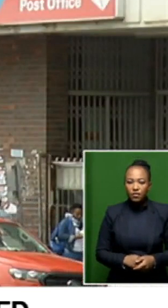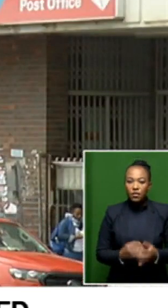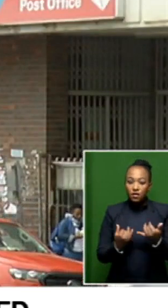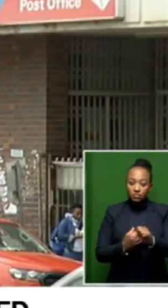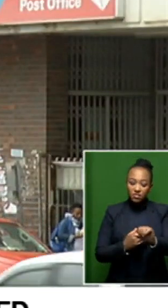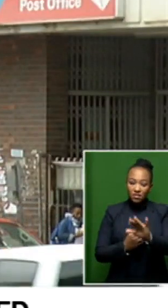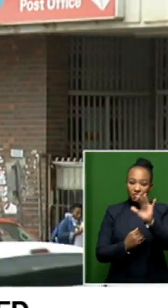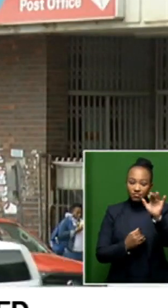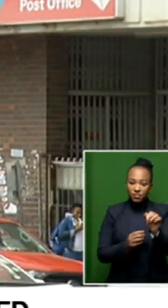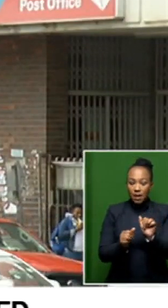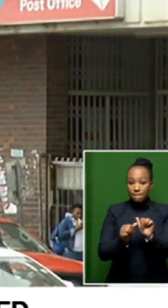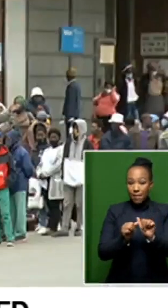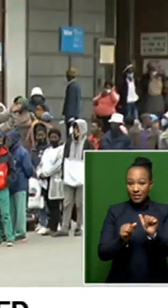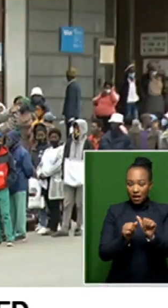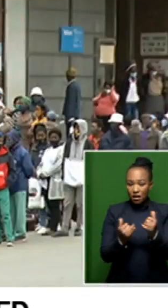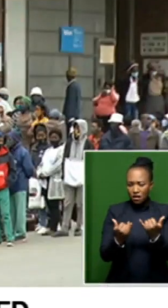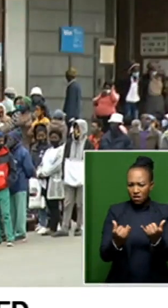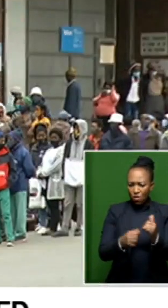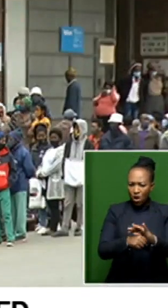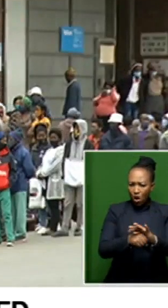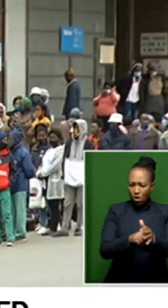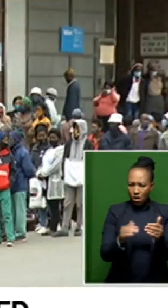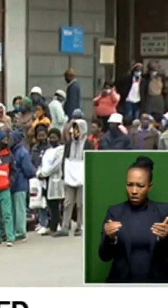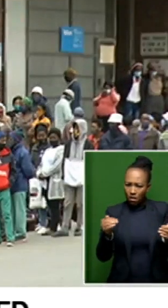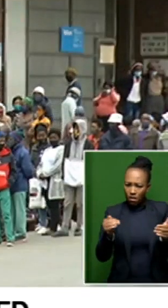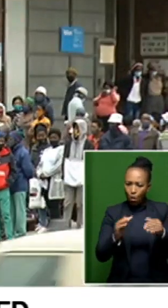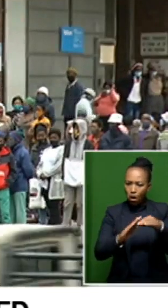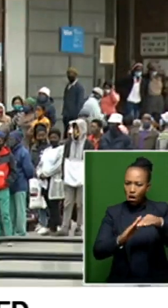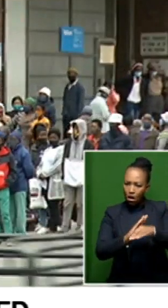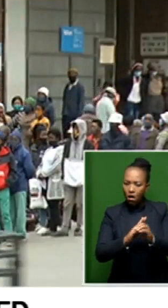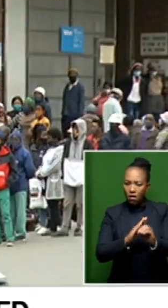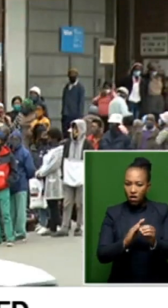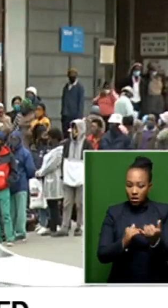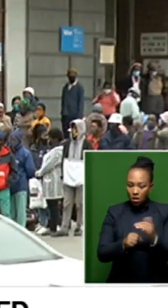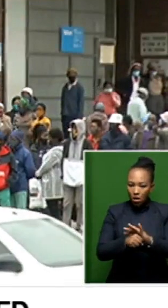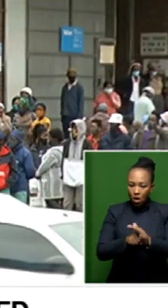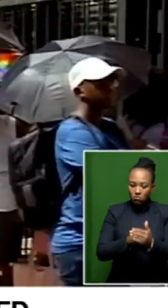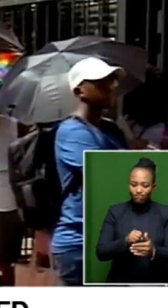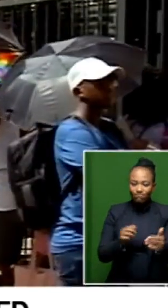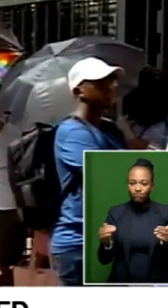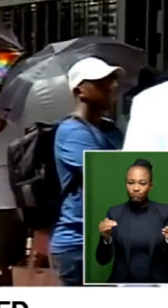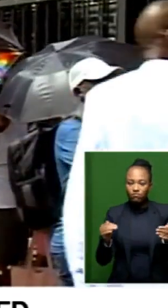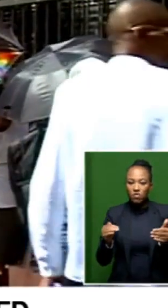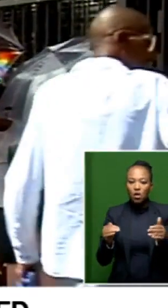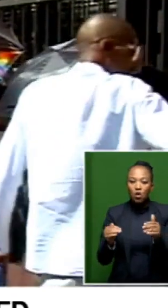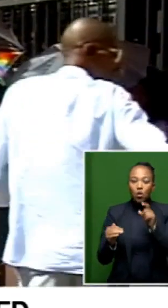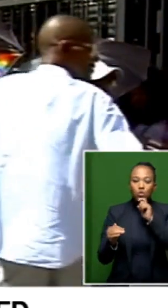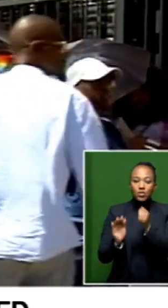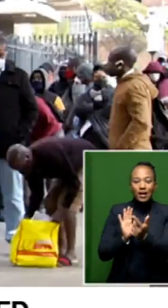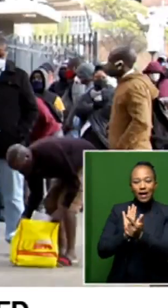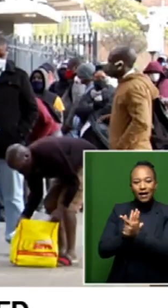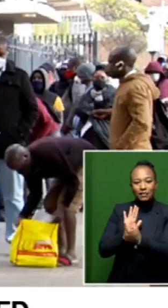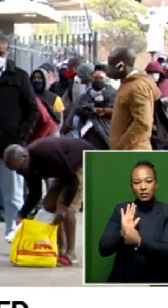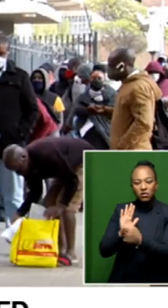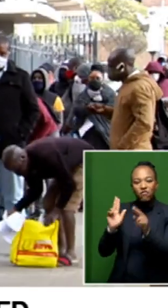Africa is in a better state in dealing with the virus, going forward, the pandemic will be managed in terms of the National Health